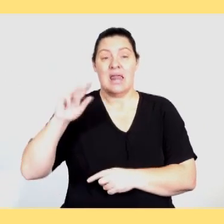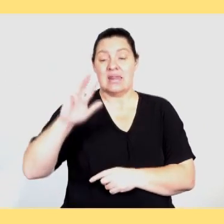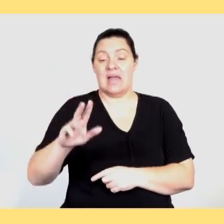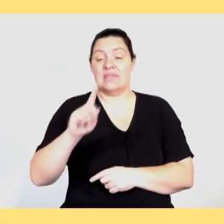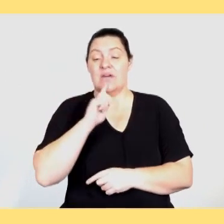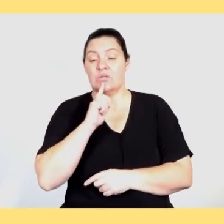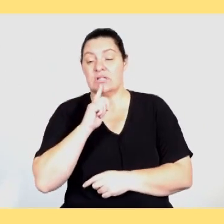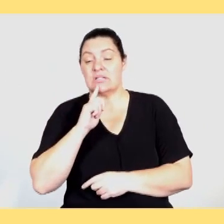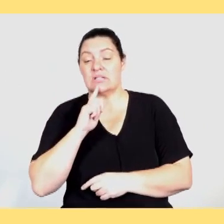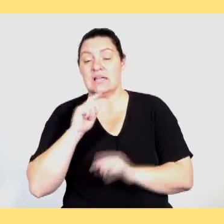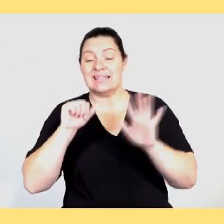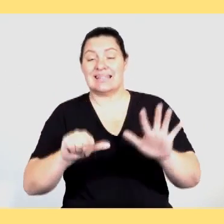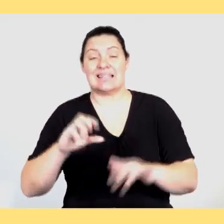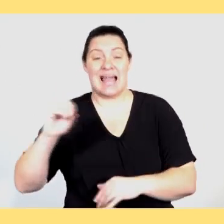by